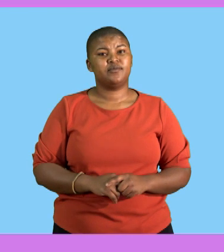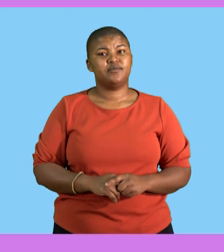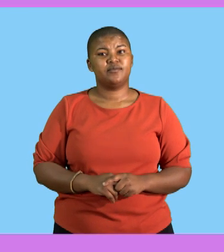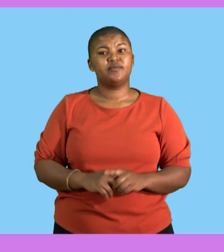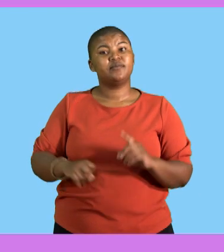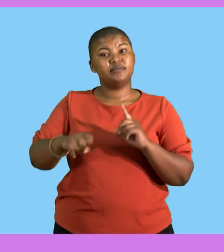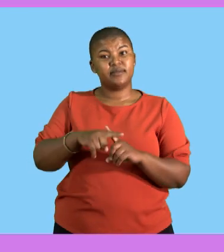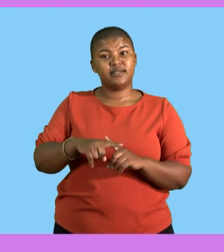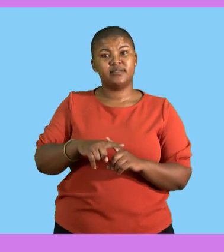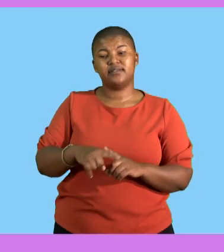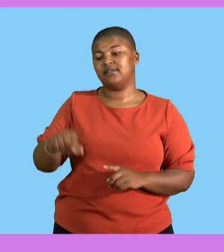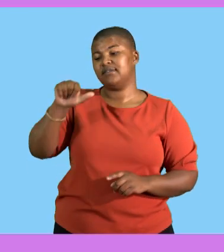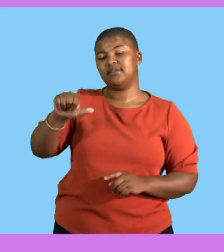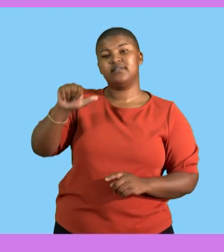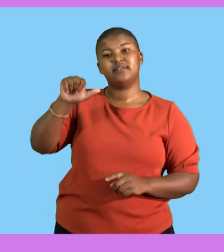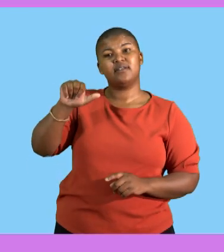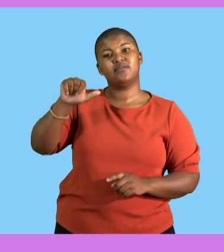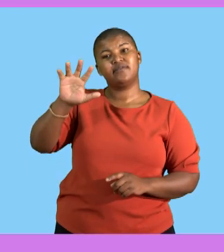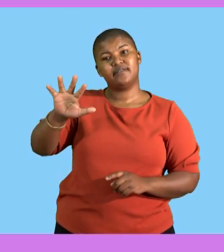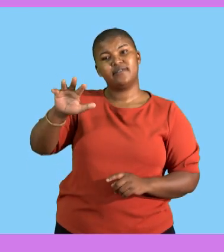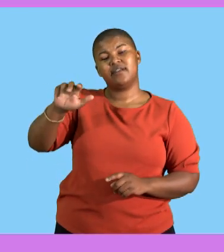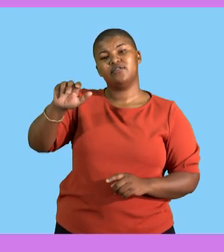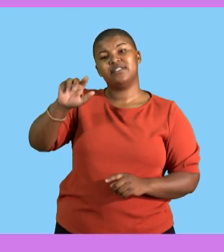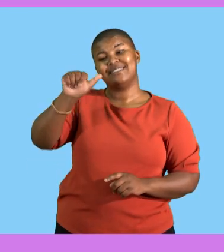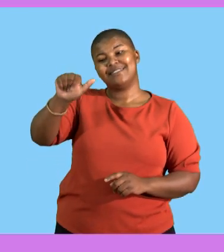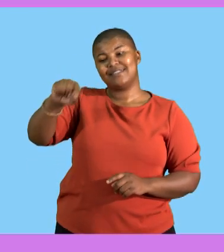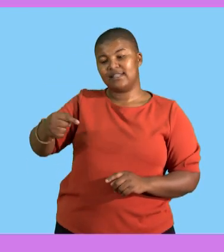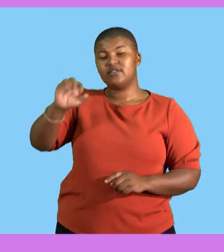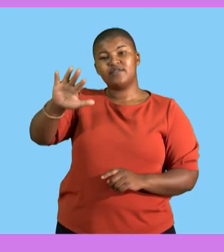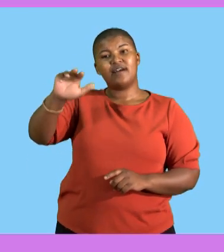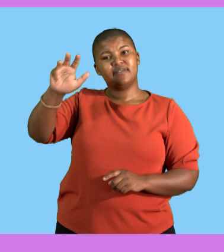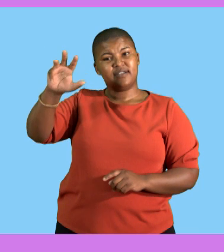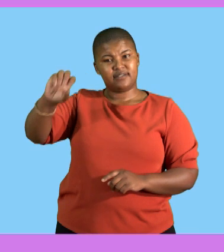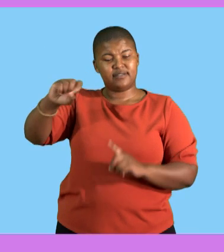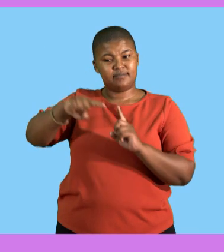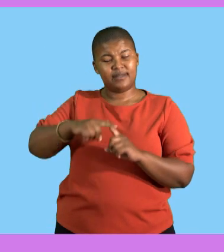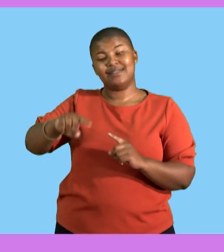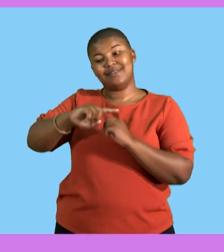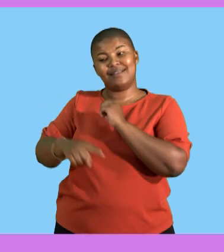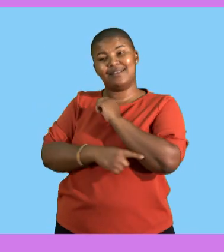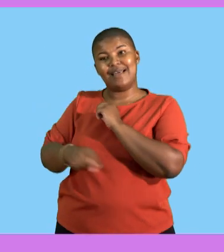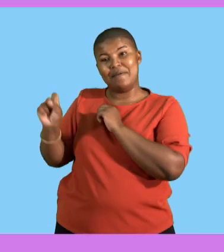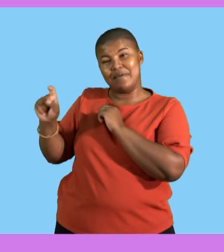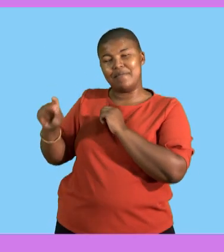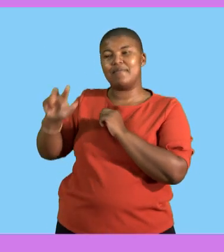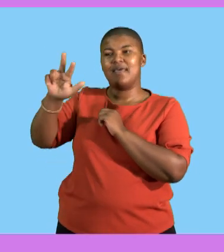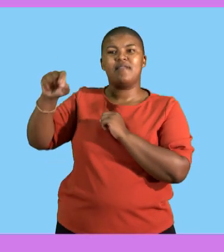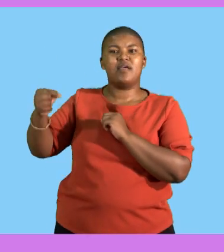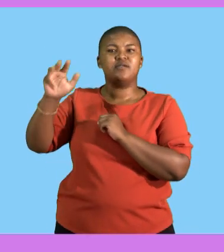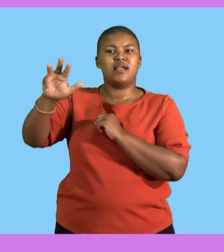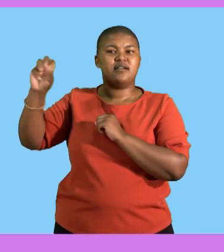8,900 plus 6,590, and the last salary is